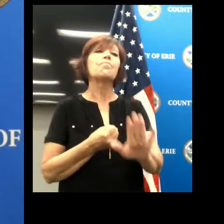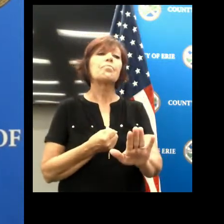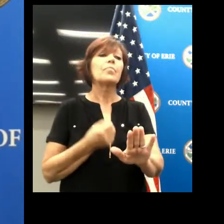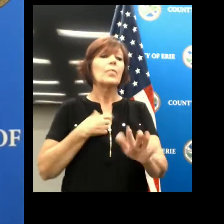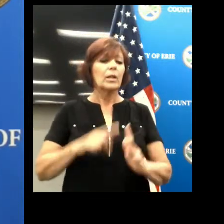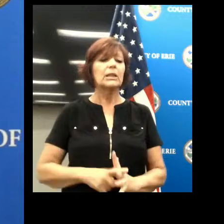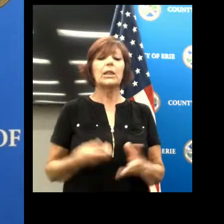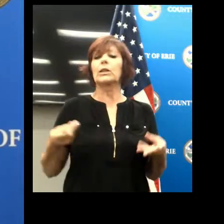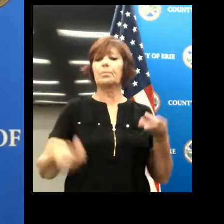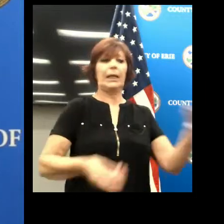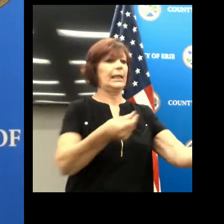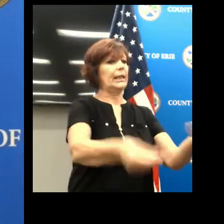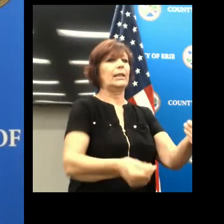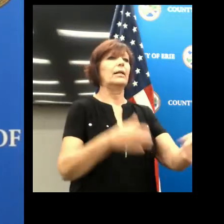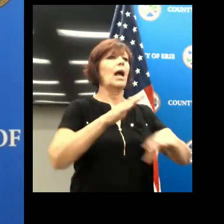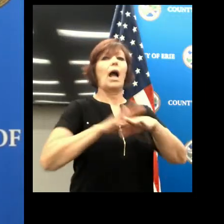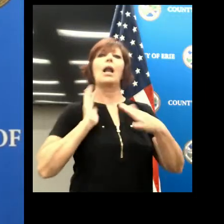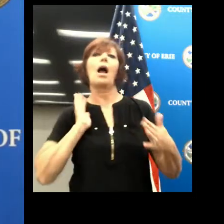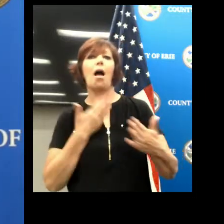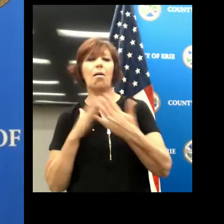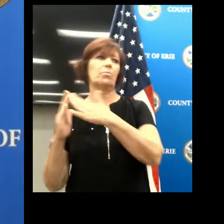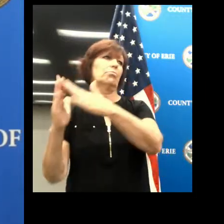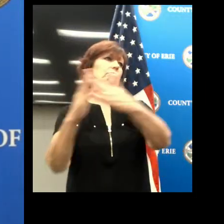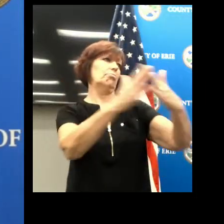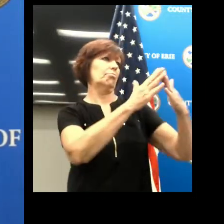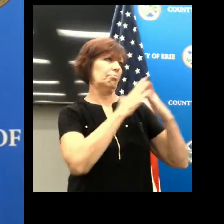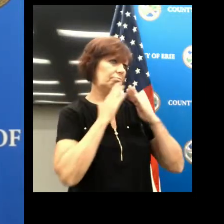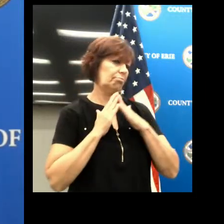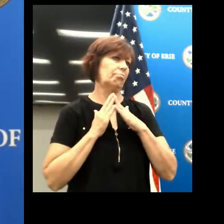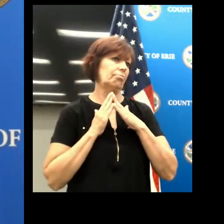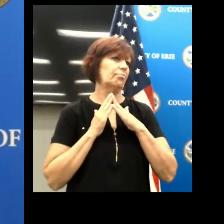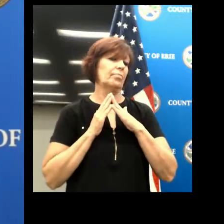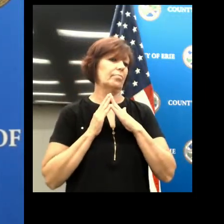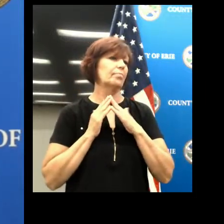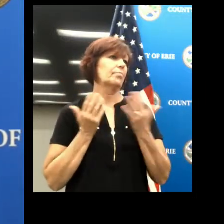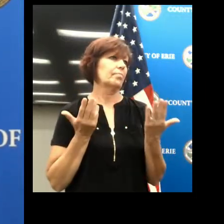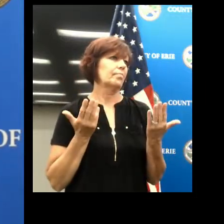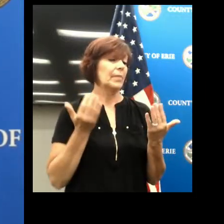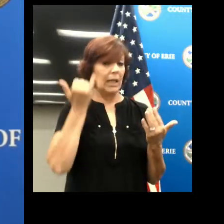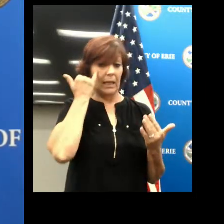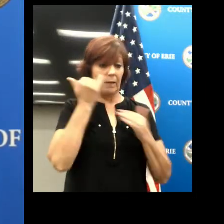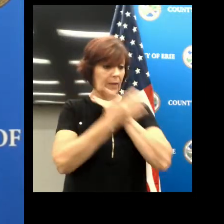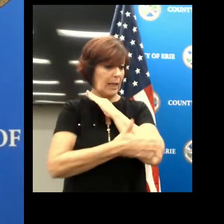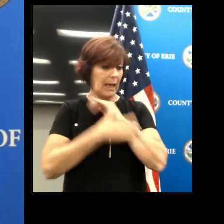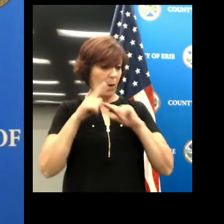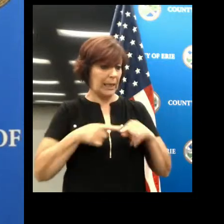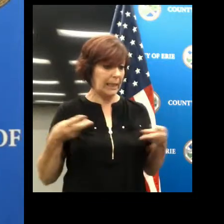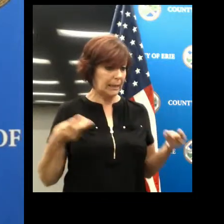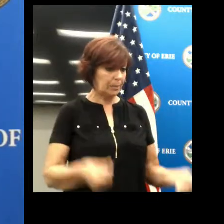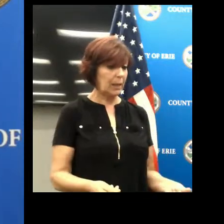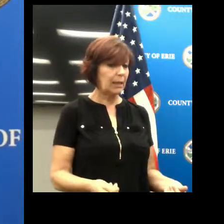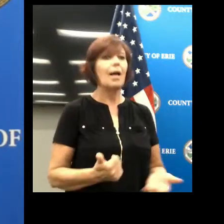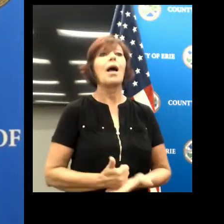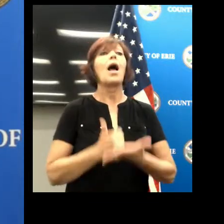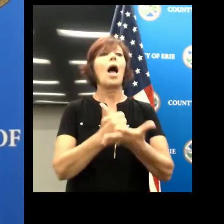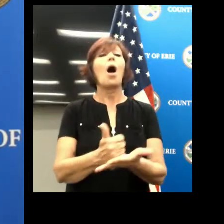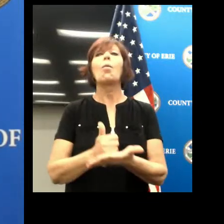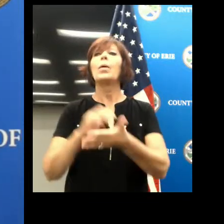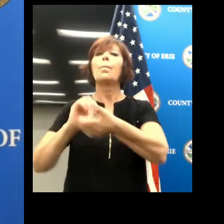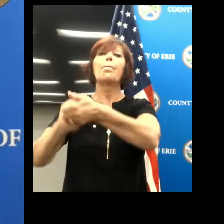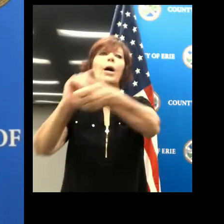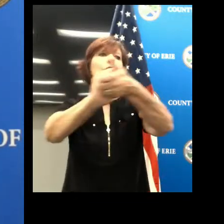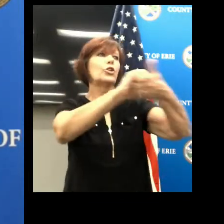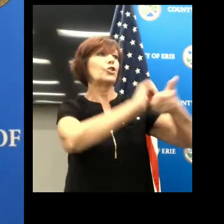start spending this revenue that we receive from the federal government in areas that we can. And if the county can't spend it, let's help our partners